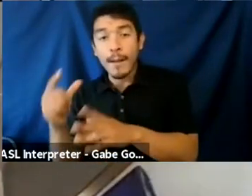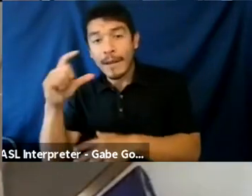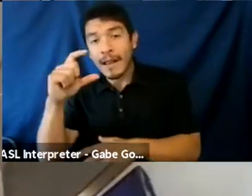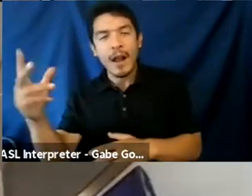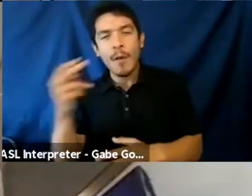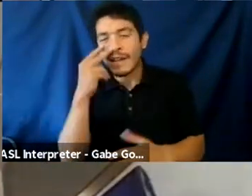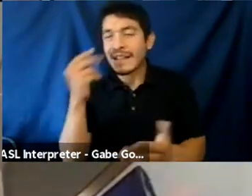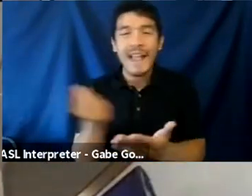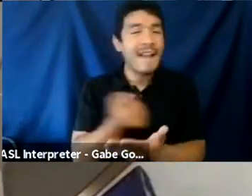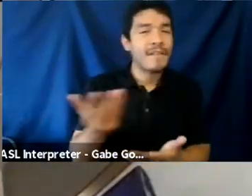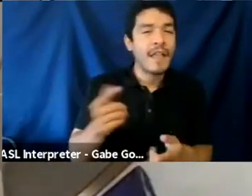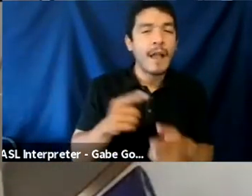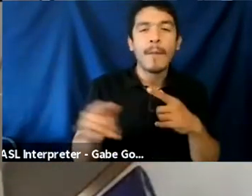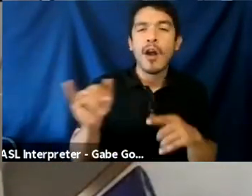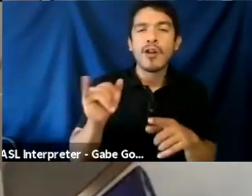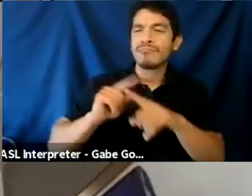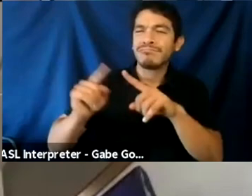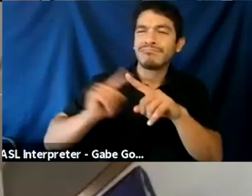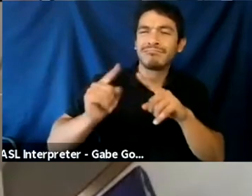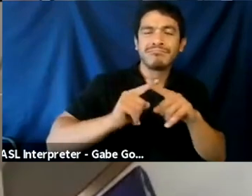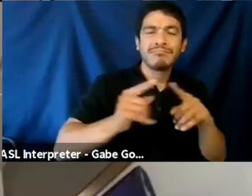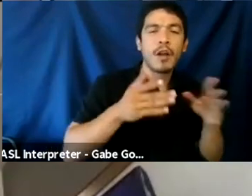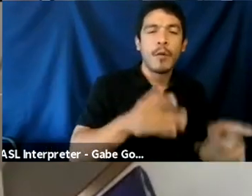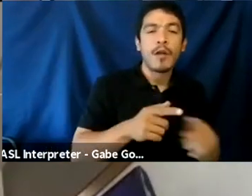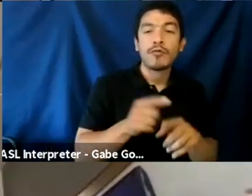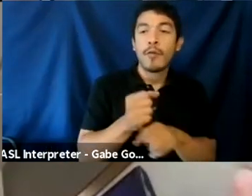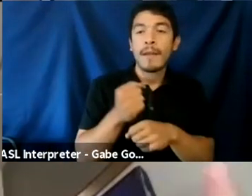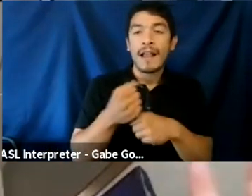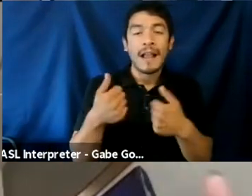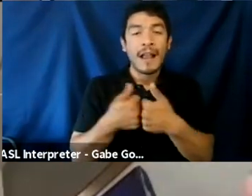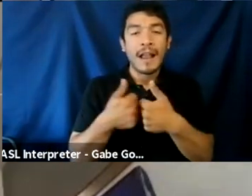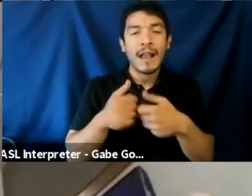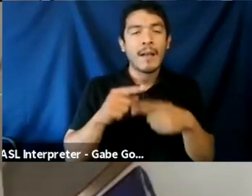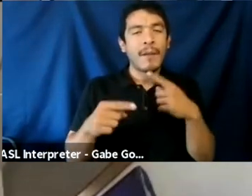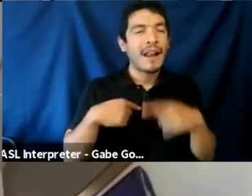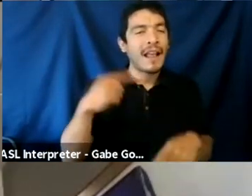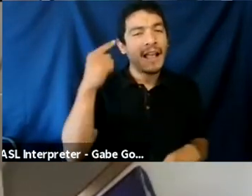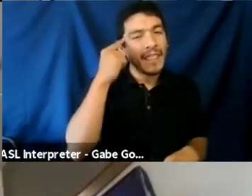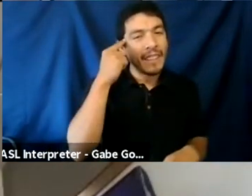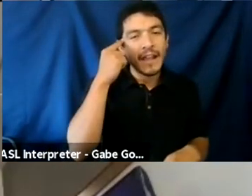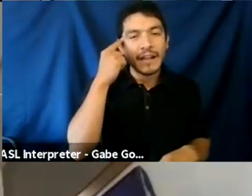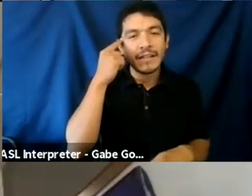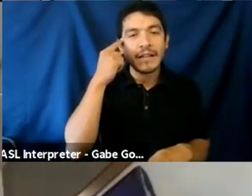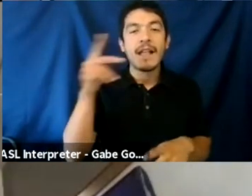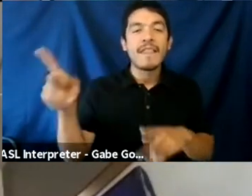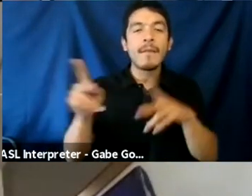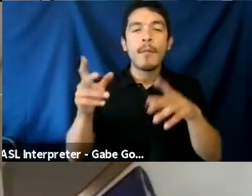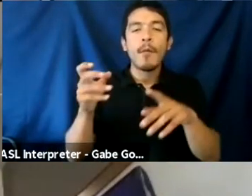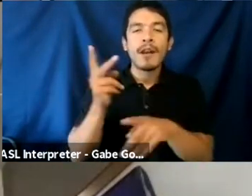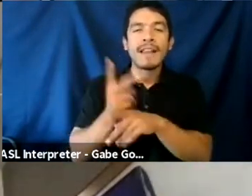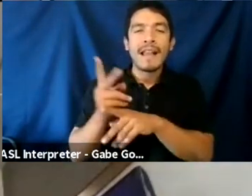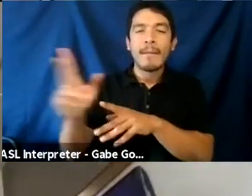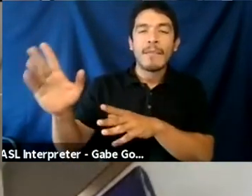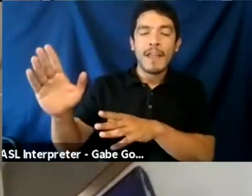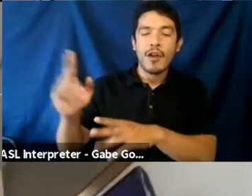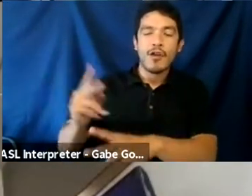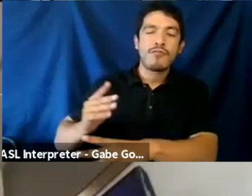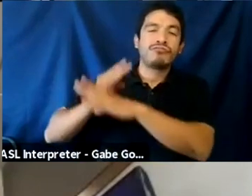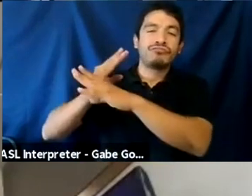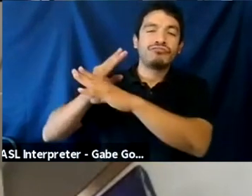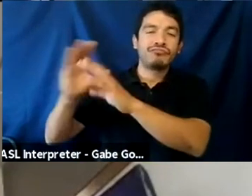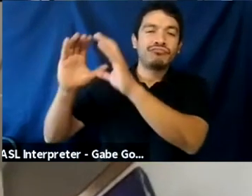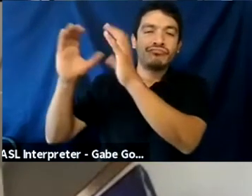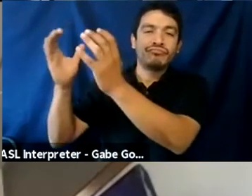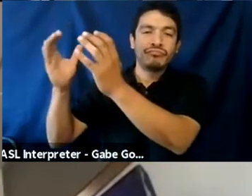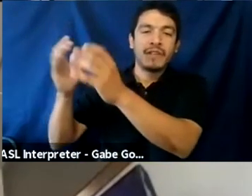to see all those things, but there are like multi, a multitude of ways to like make games. But I think, you it's just like, you know, these folks that want to keep their elite protected spaces, like just that,